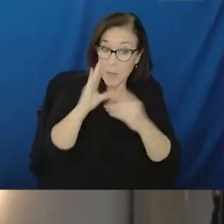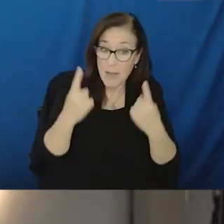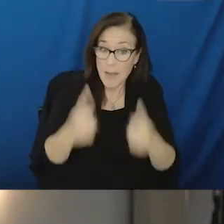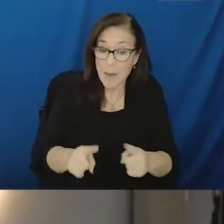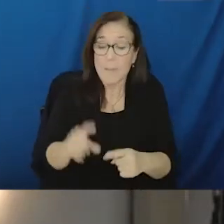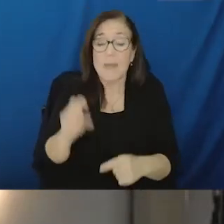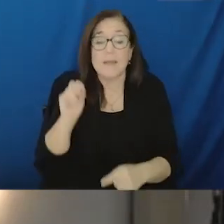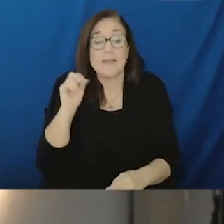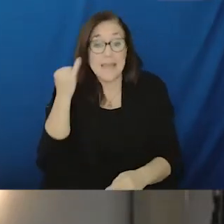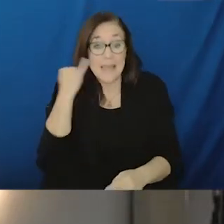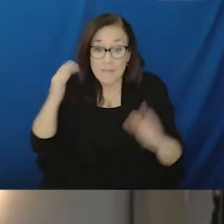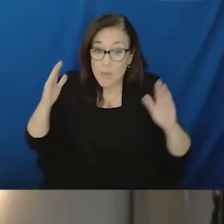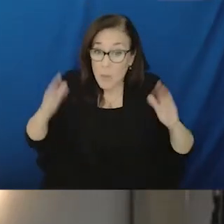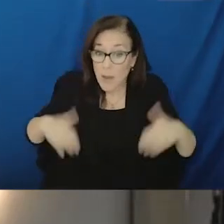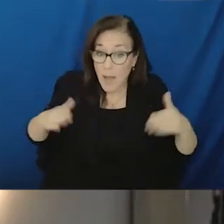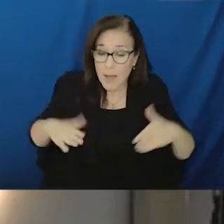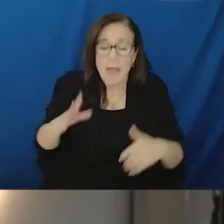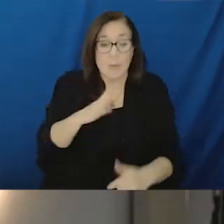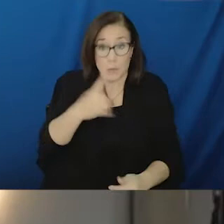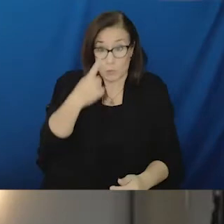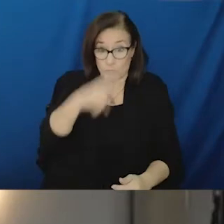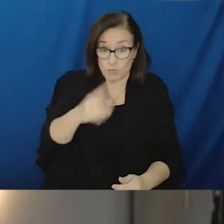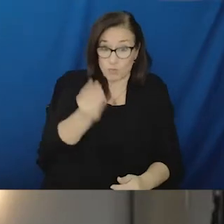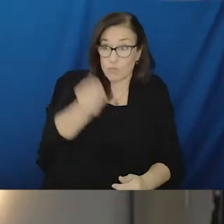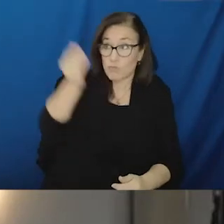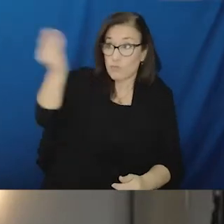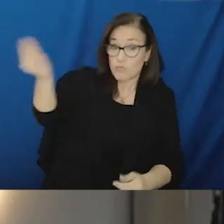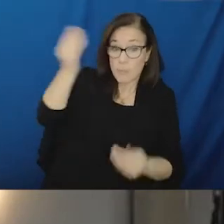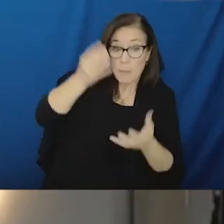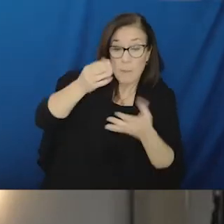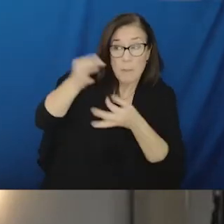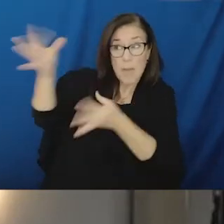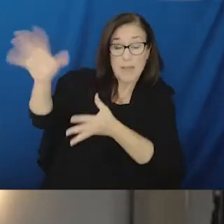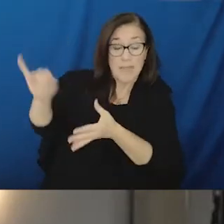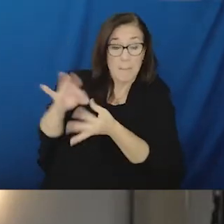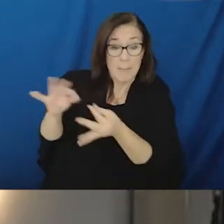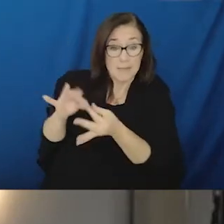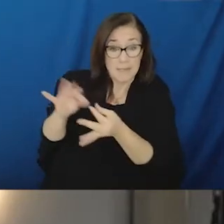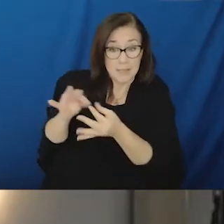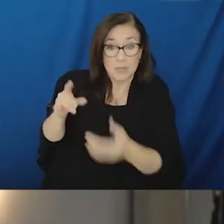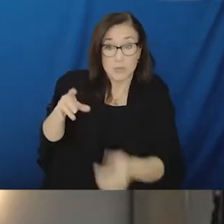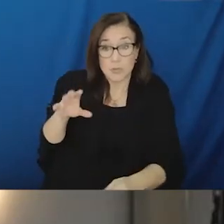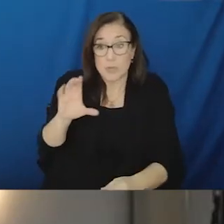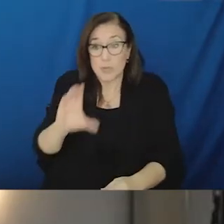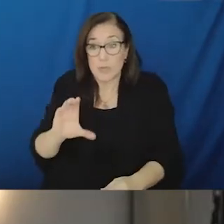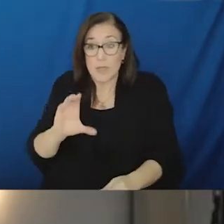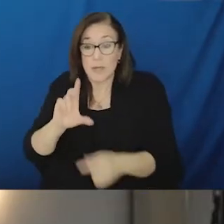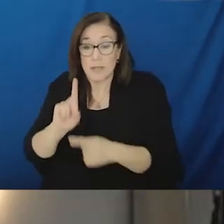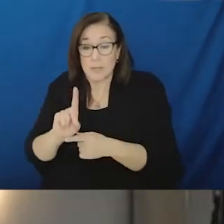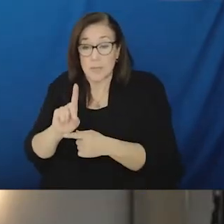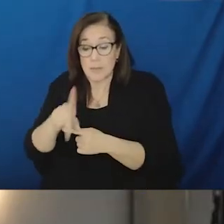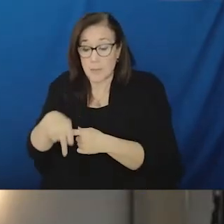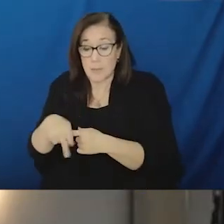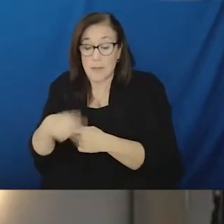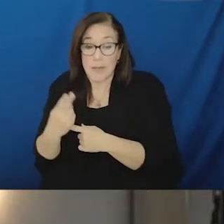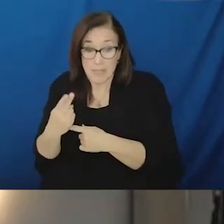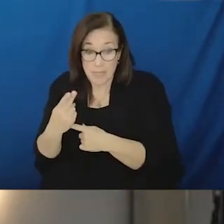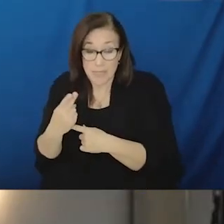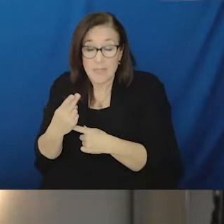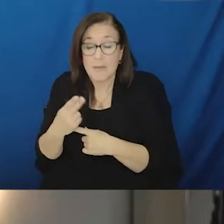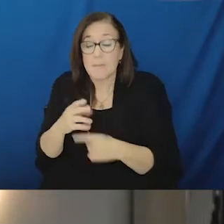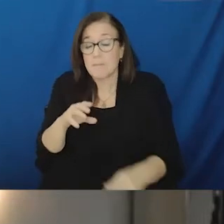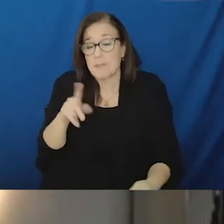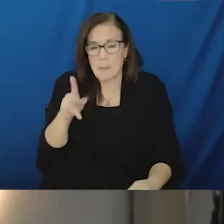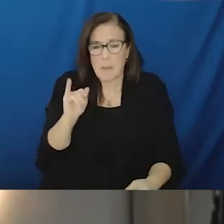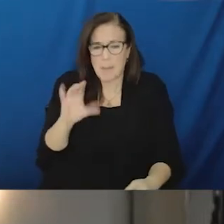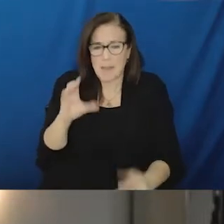you that you carry that back to County Public Health. I would be happy to carry that back to the Public Health Department. What we've seen